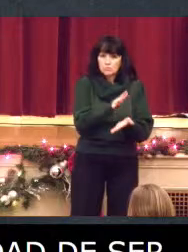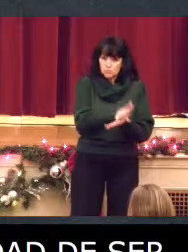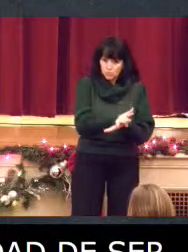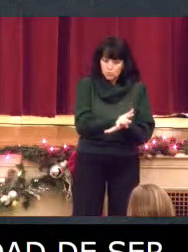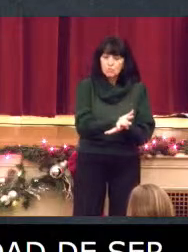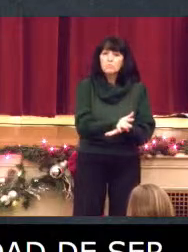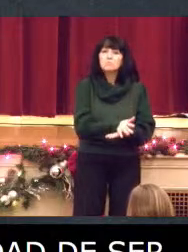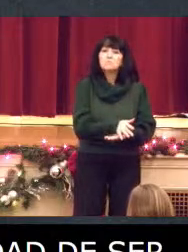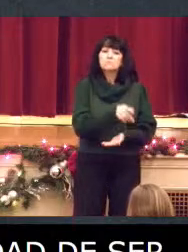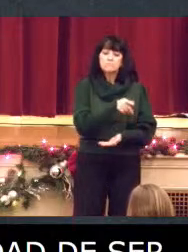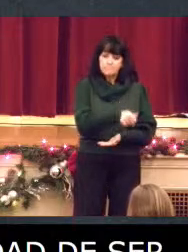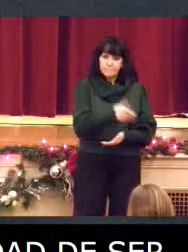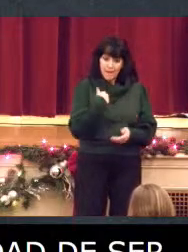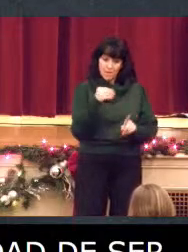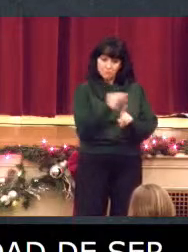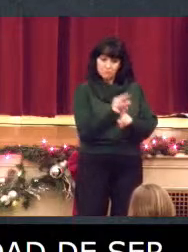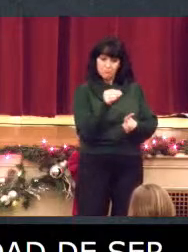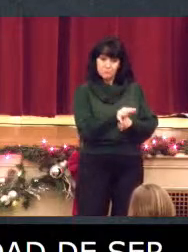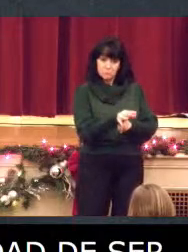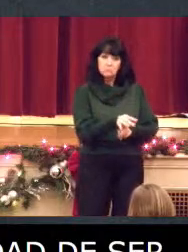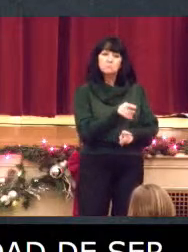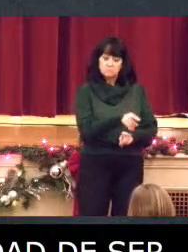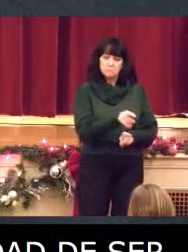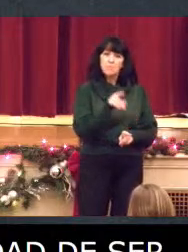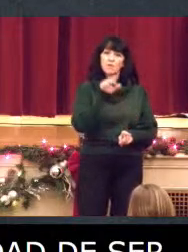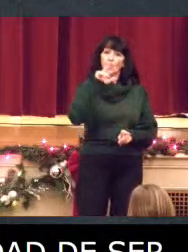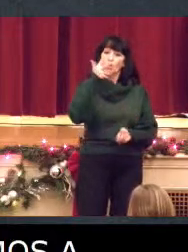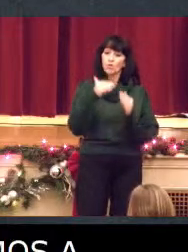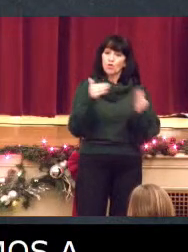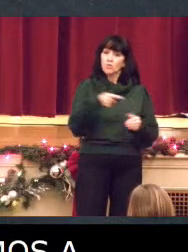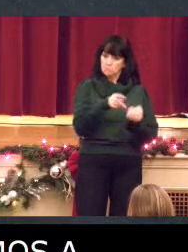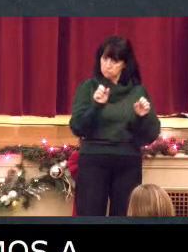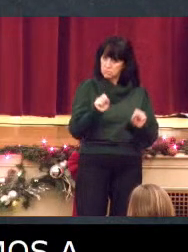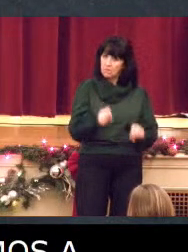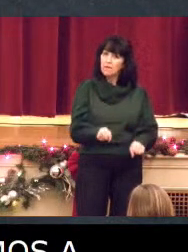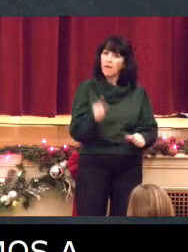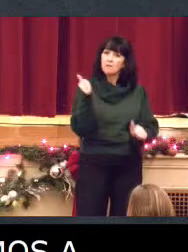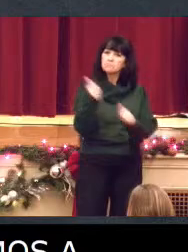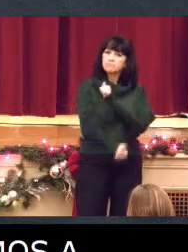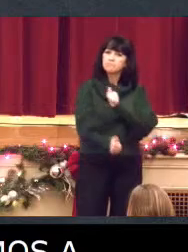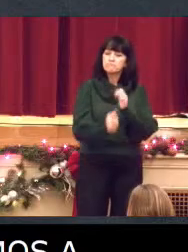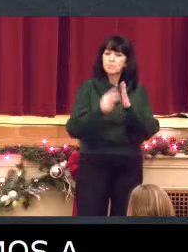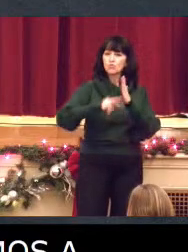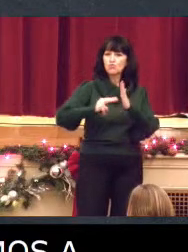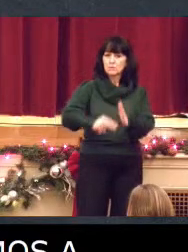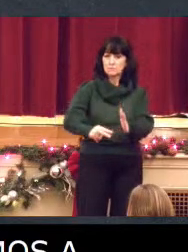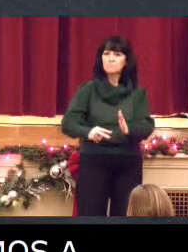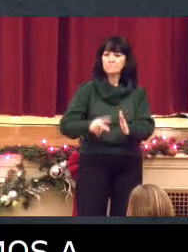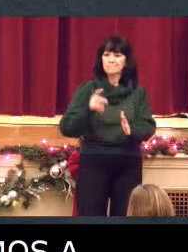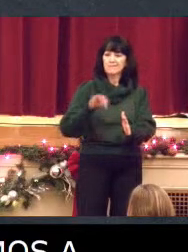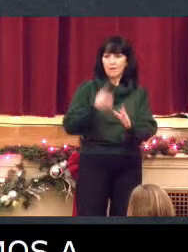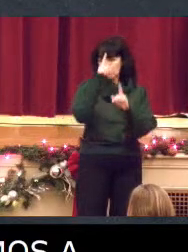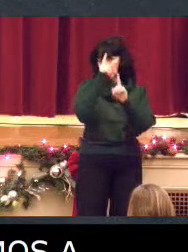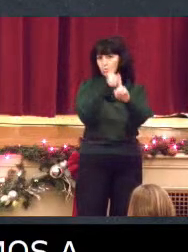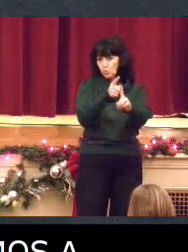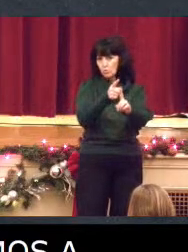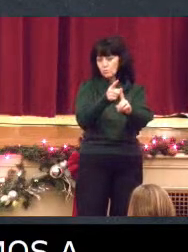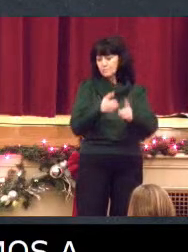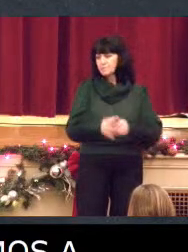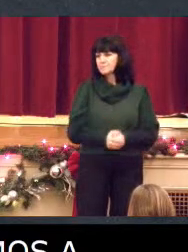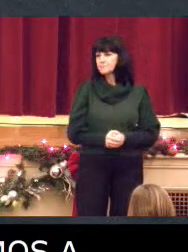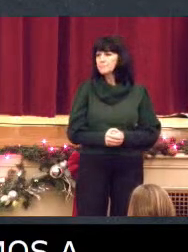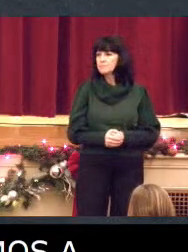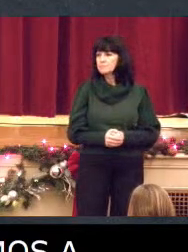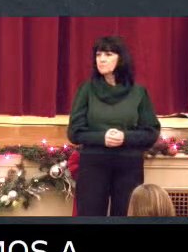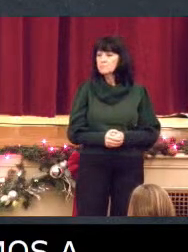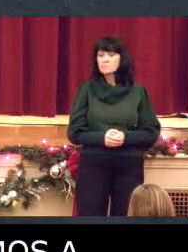seats. The other investments could be, depending on how this collaboration works and what things that group come up with, could talk